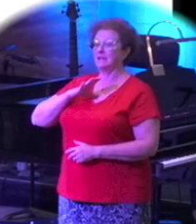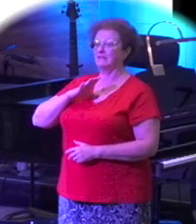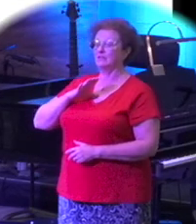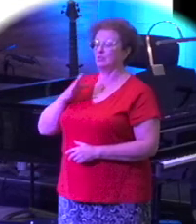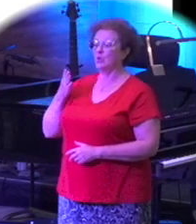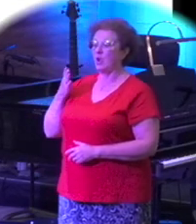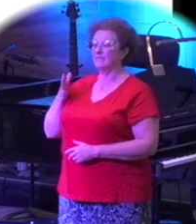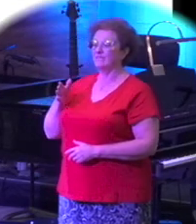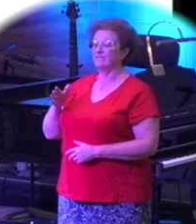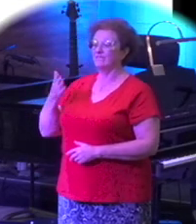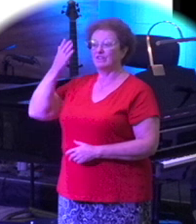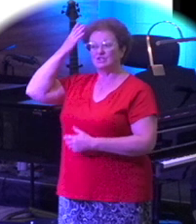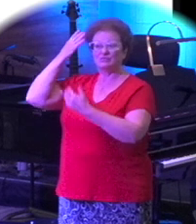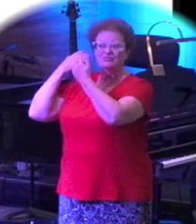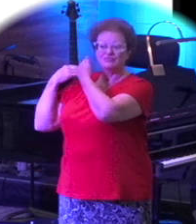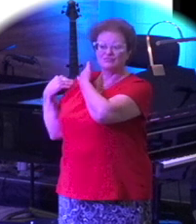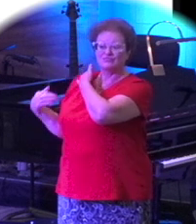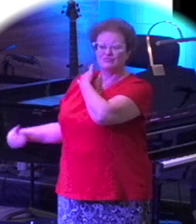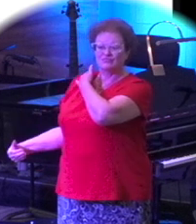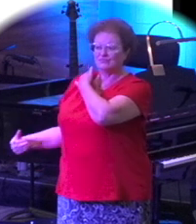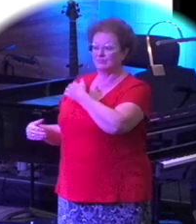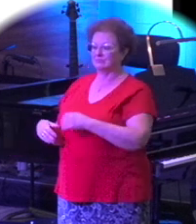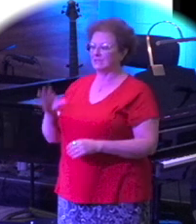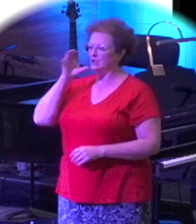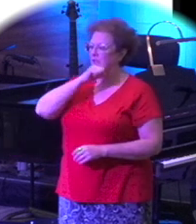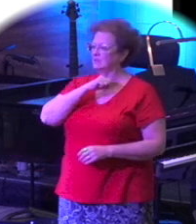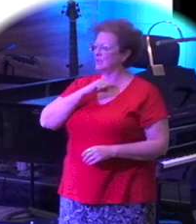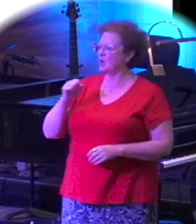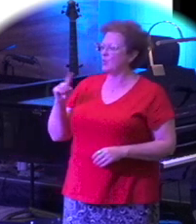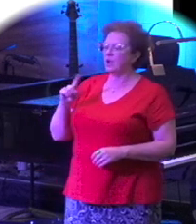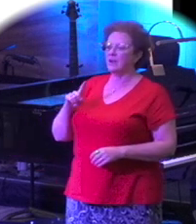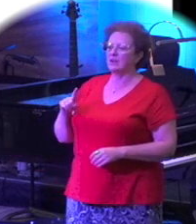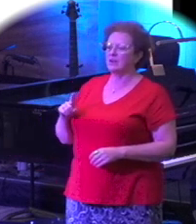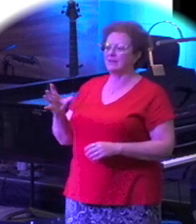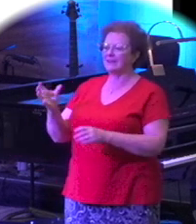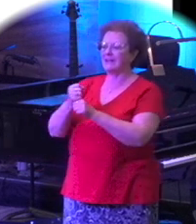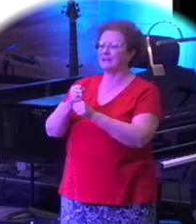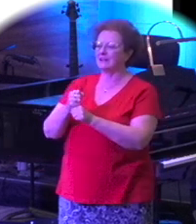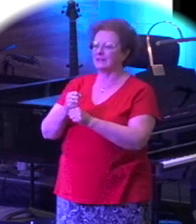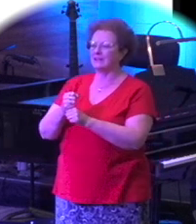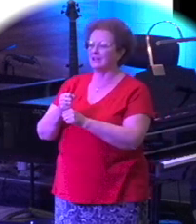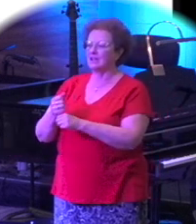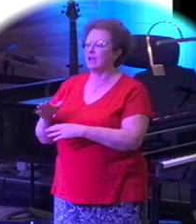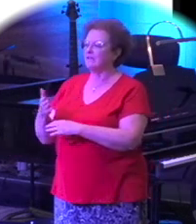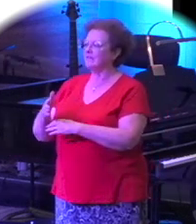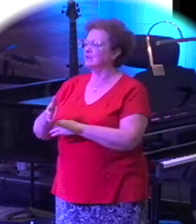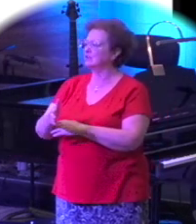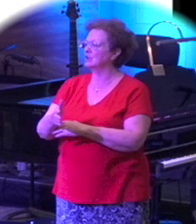hair is the rest of a fish. That is pretty nuts, right? And where do you get fish from? What's the Hebrew word for